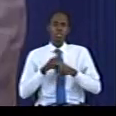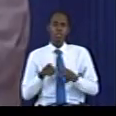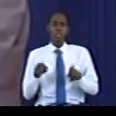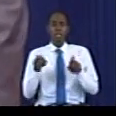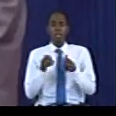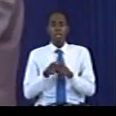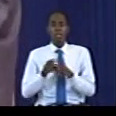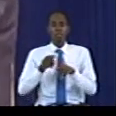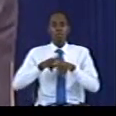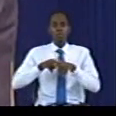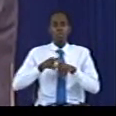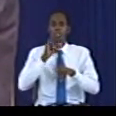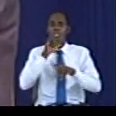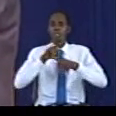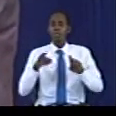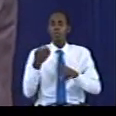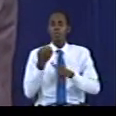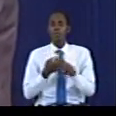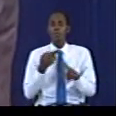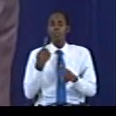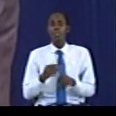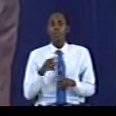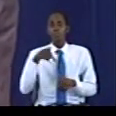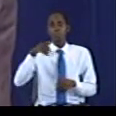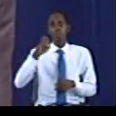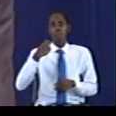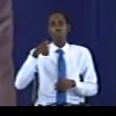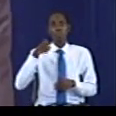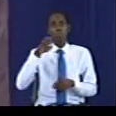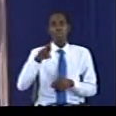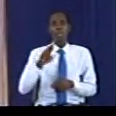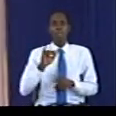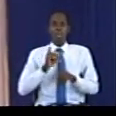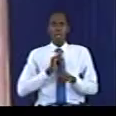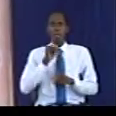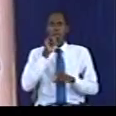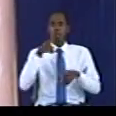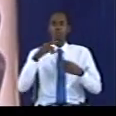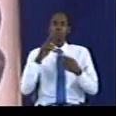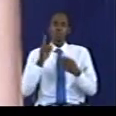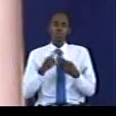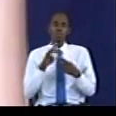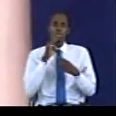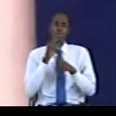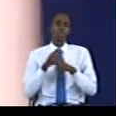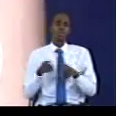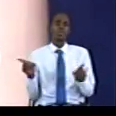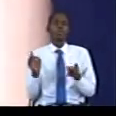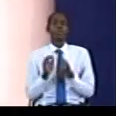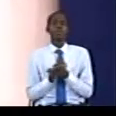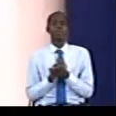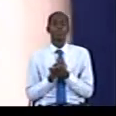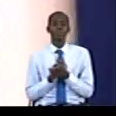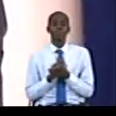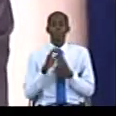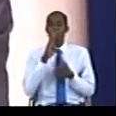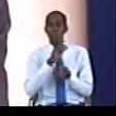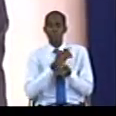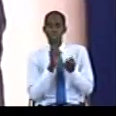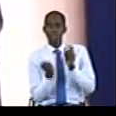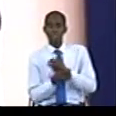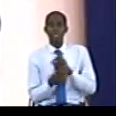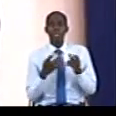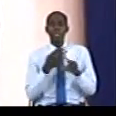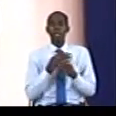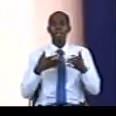pepper, I'm going to be different. Different from the world. Be not part of the world. Be transformed and let